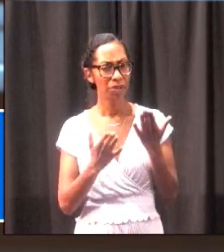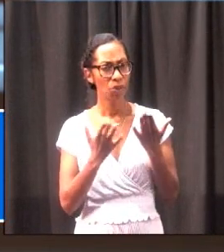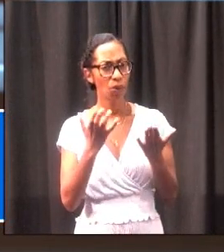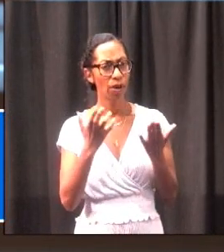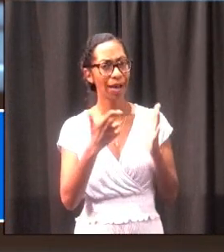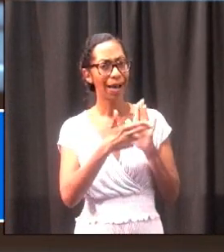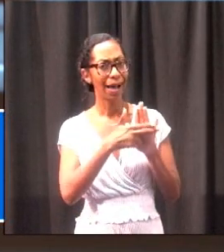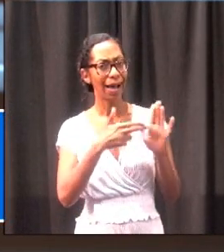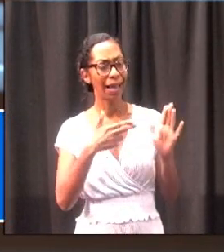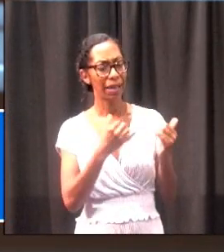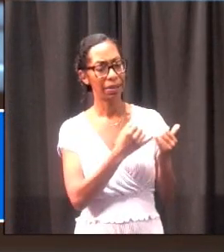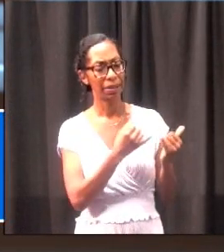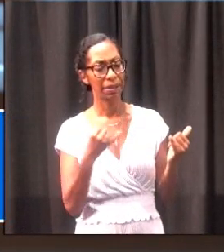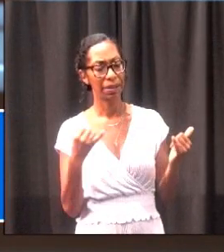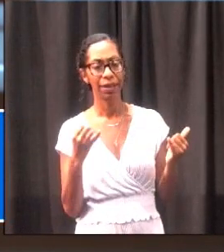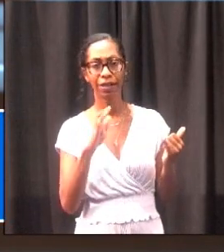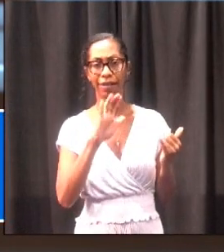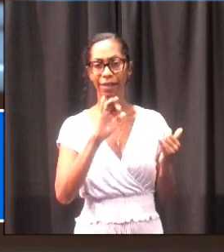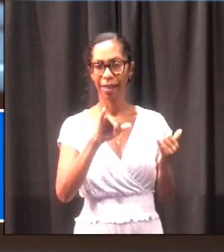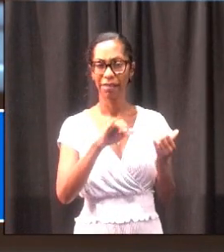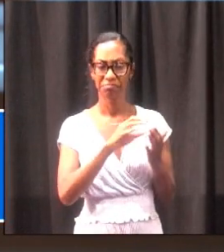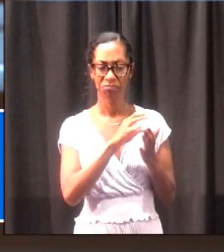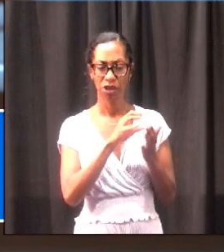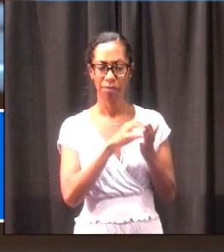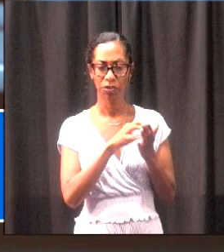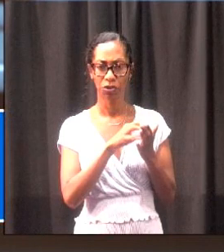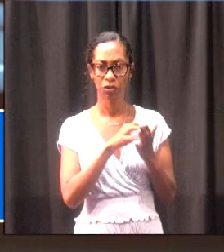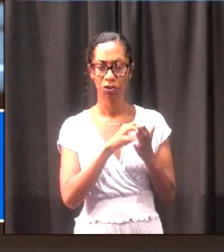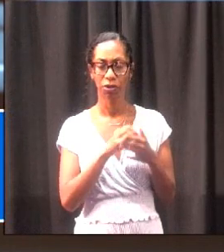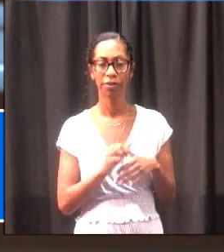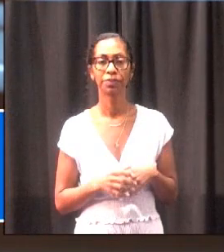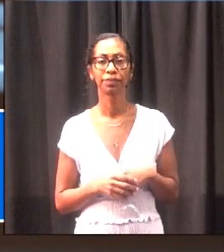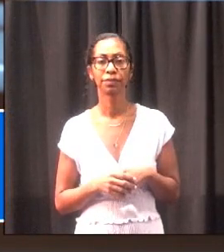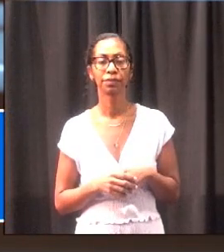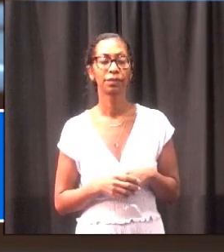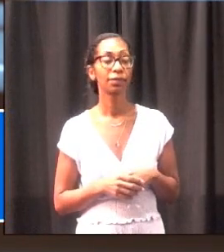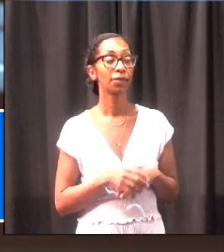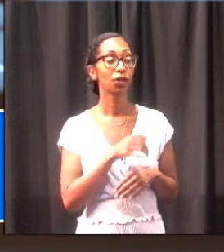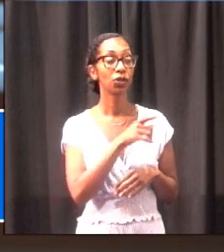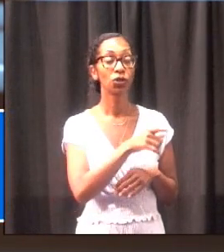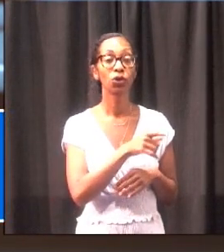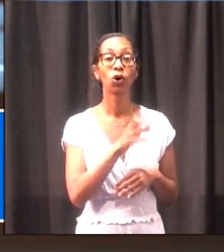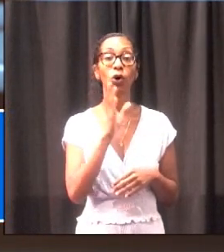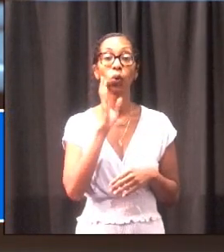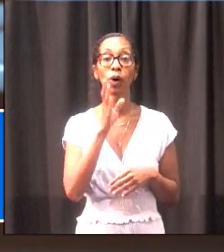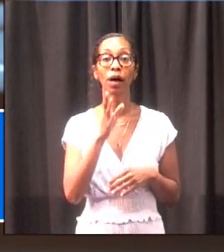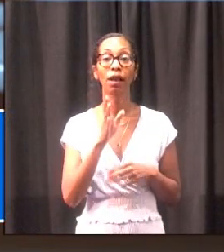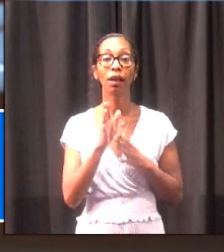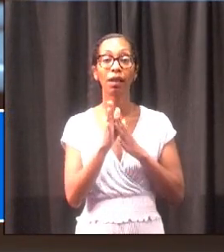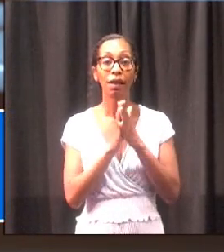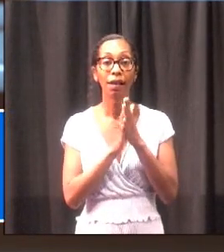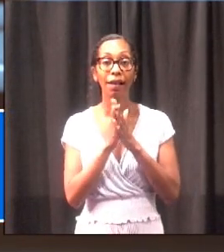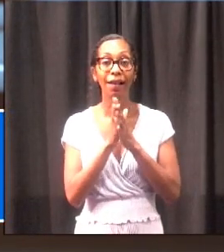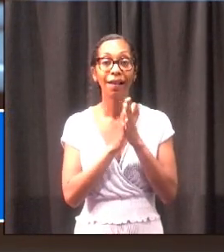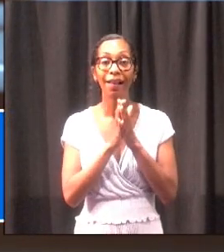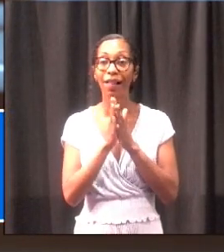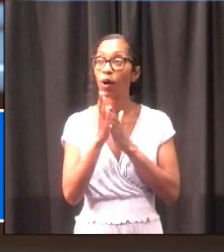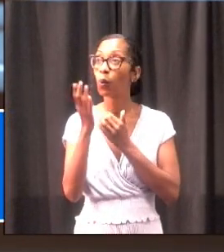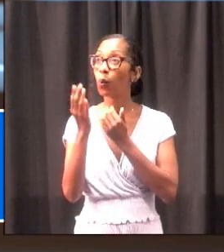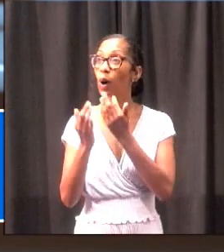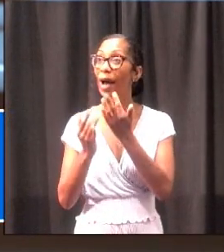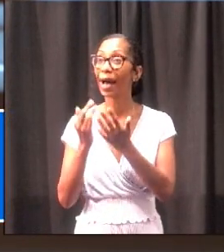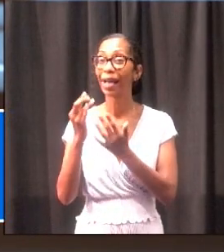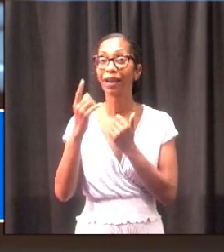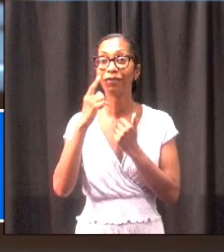in whatever particular Bible you might use. Eagerly awaiting for the revelation of our Lord Jesus